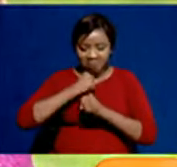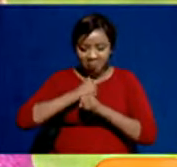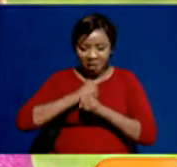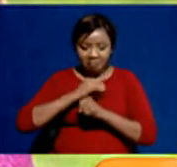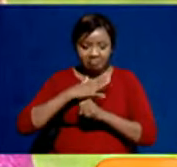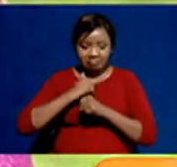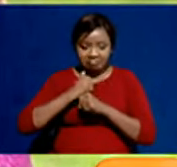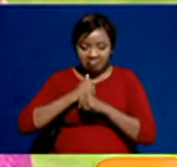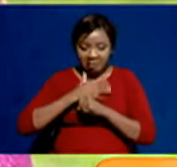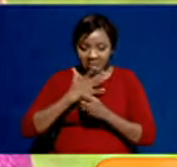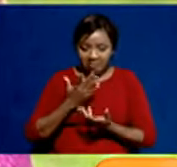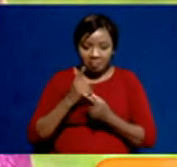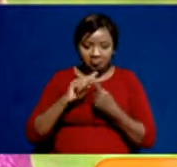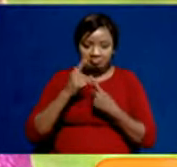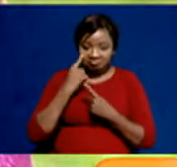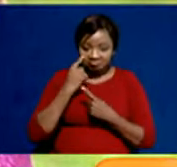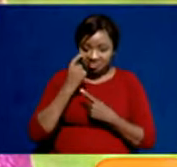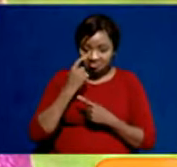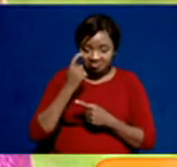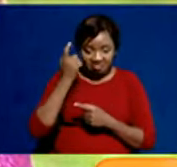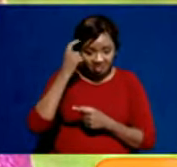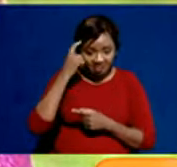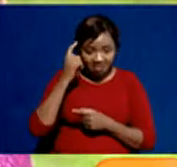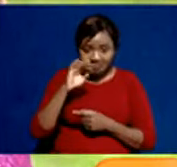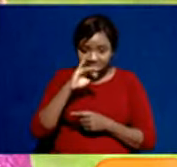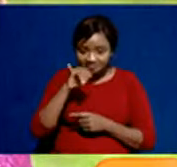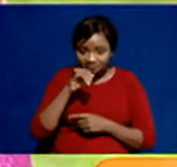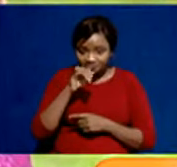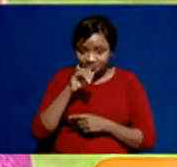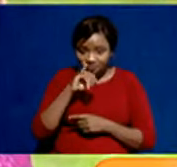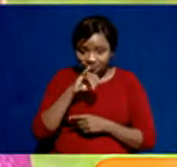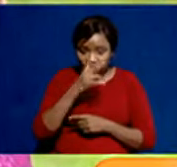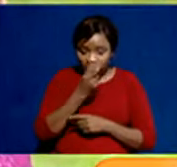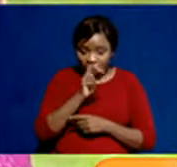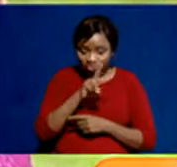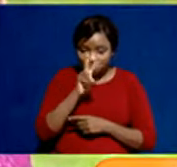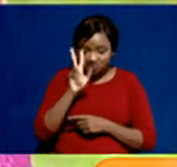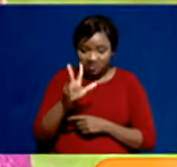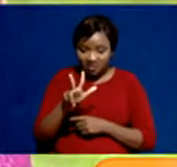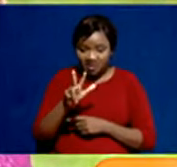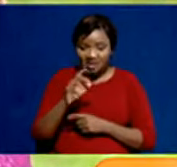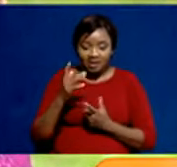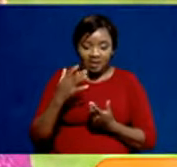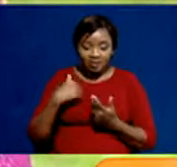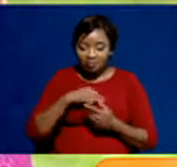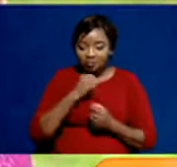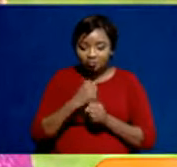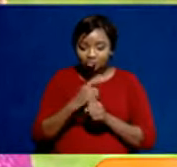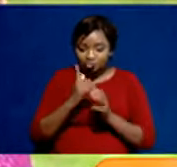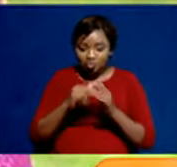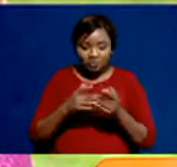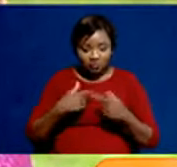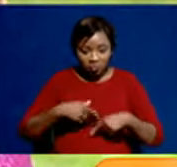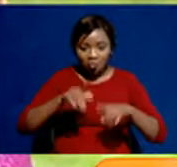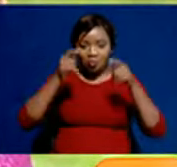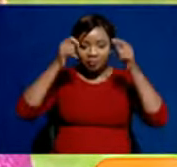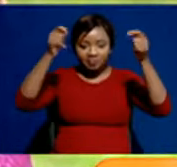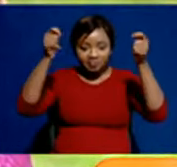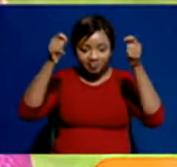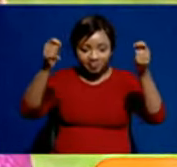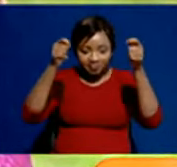Demonstrations. If you remember, the year started with us mobilizing the country and then demonstrations. So yes, that